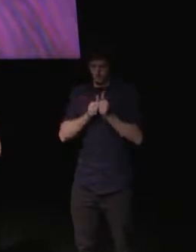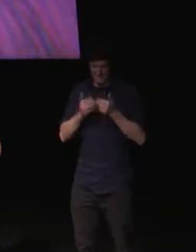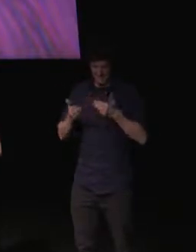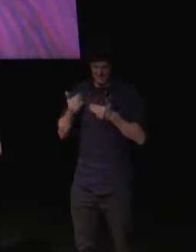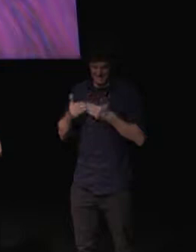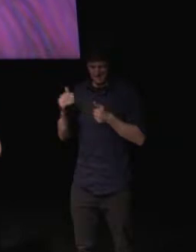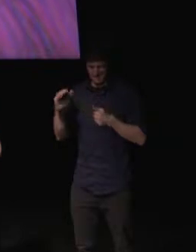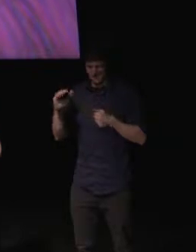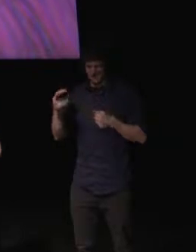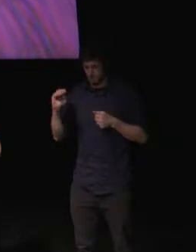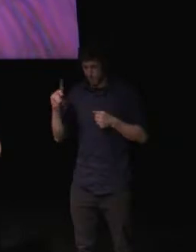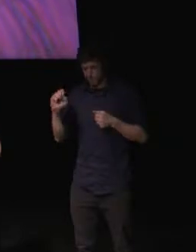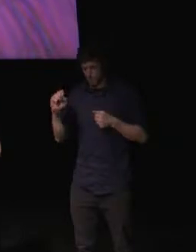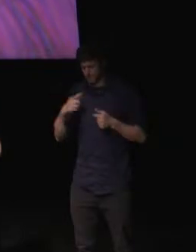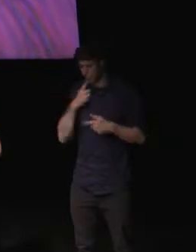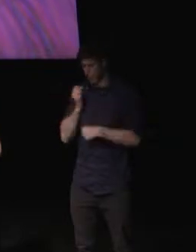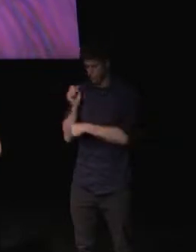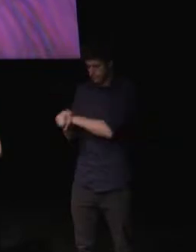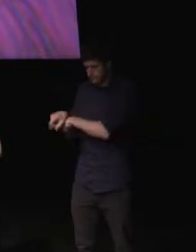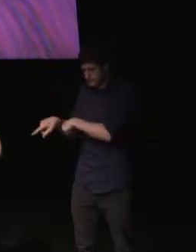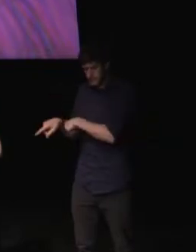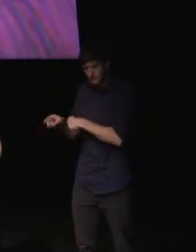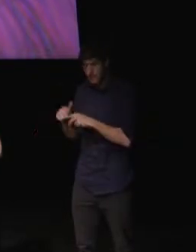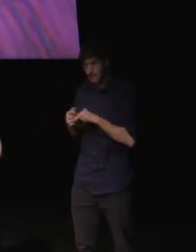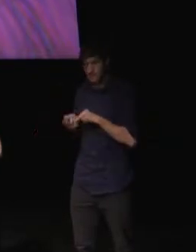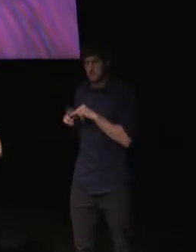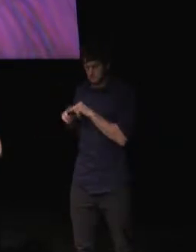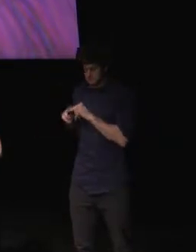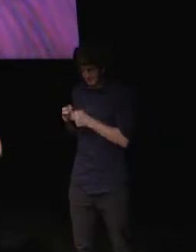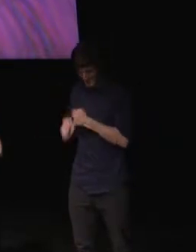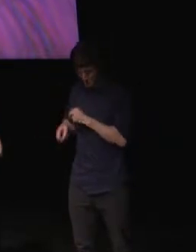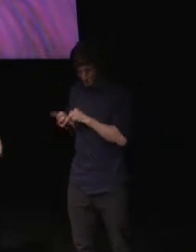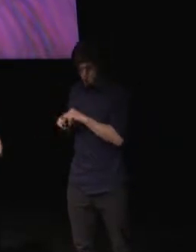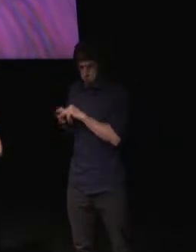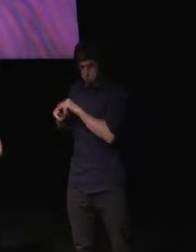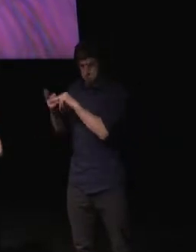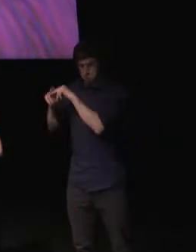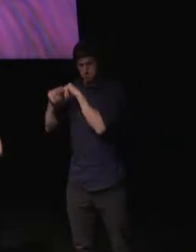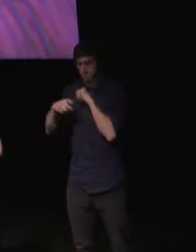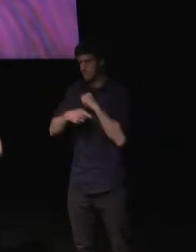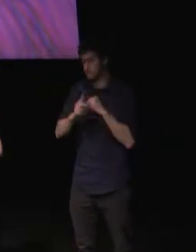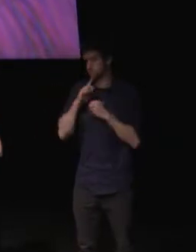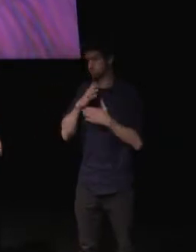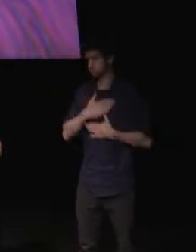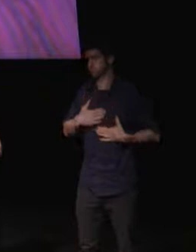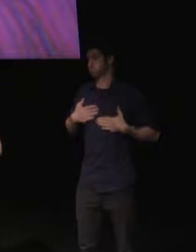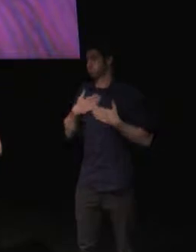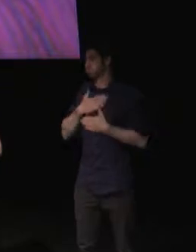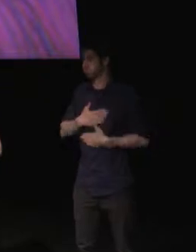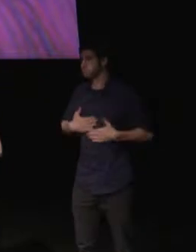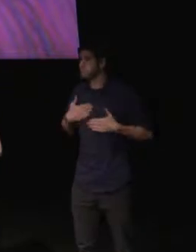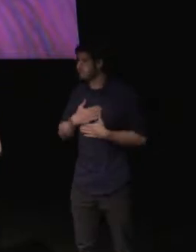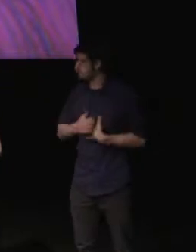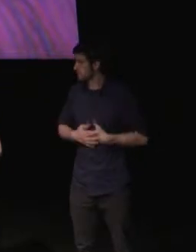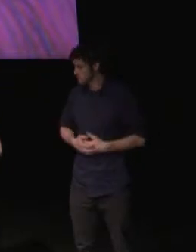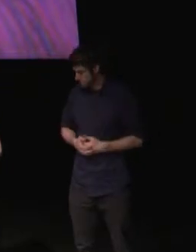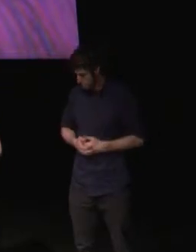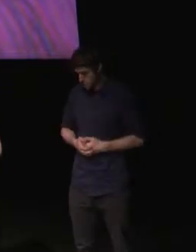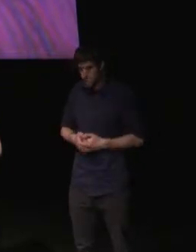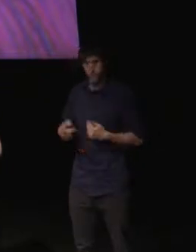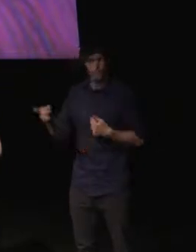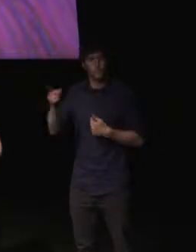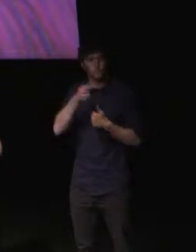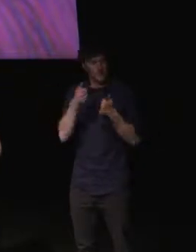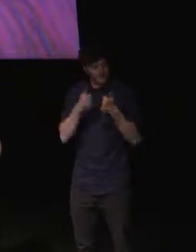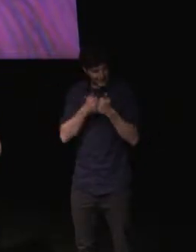more, upping the difficulty level, and he really, really enjoyed himself. So I definitely encourage you, if you're a game designer or interested in this